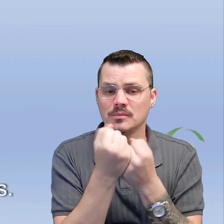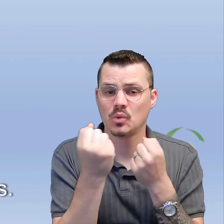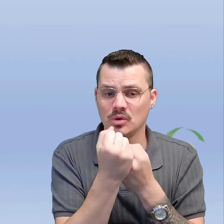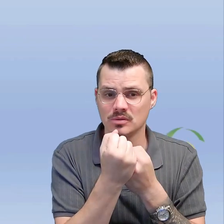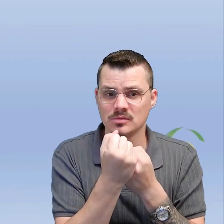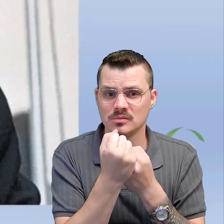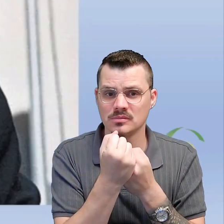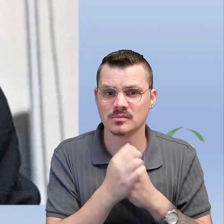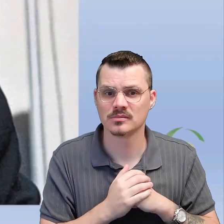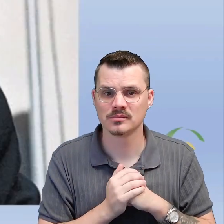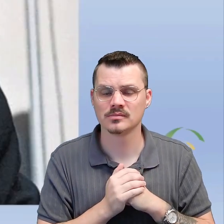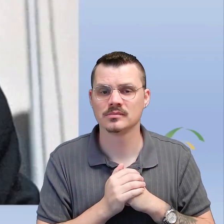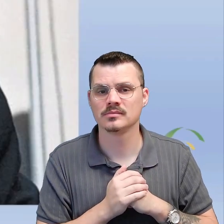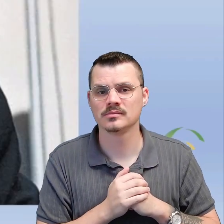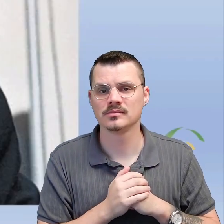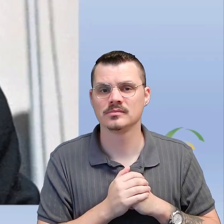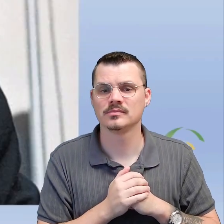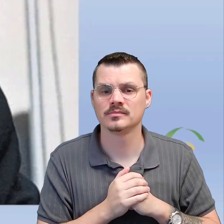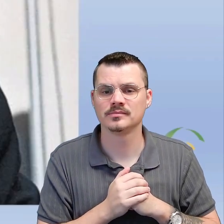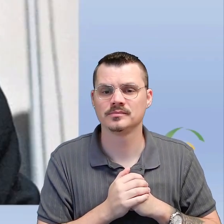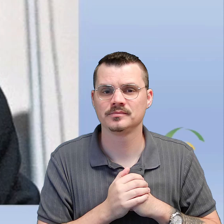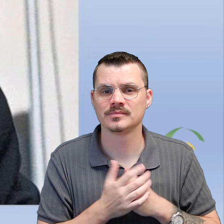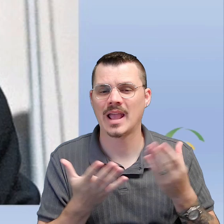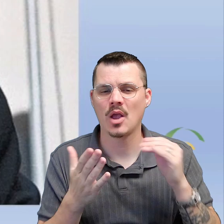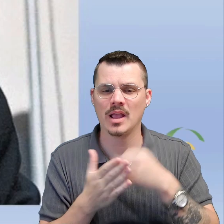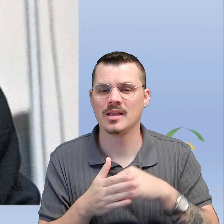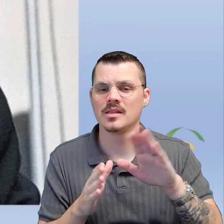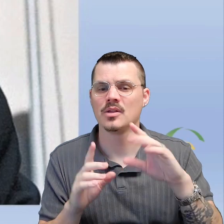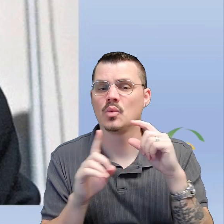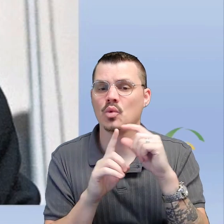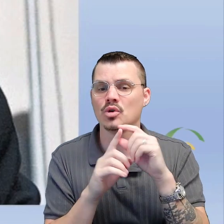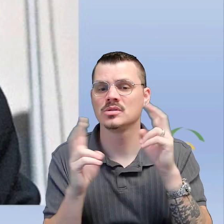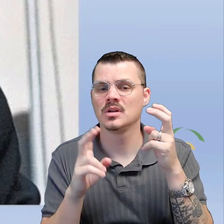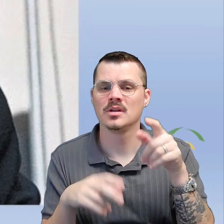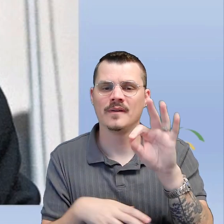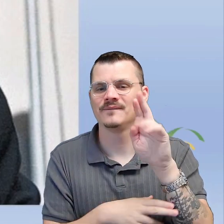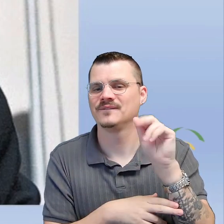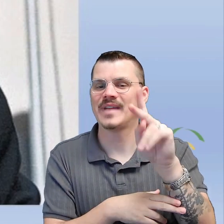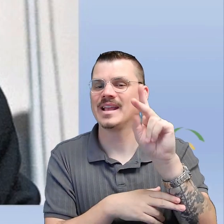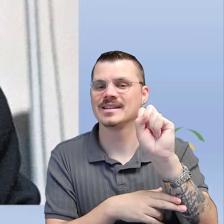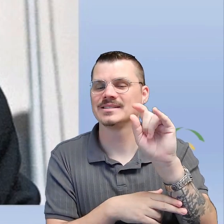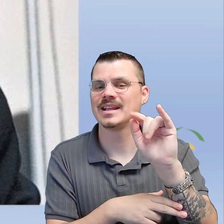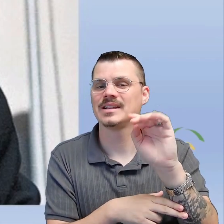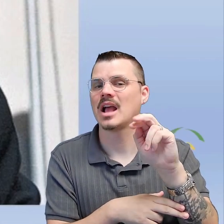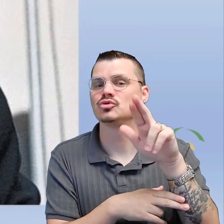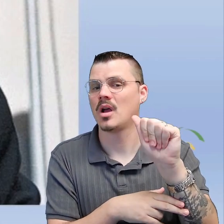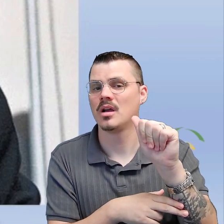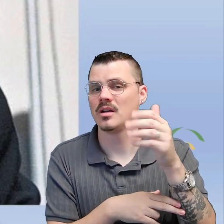supports. And in the words of the immortal Frank